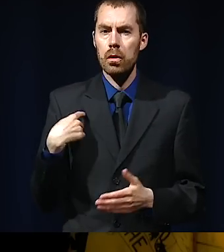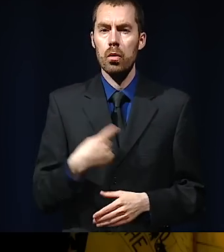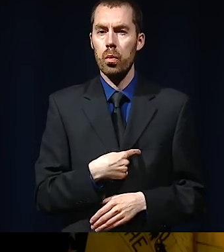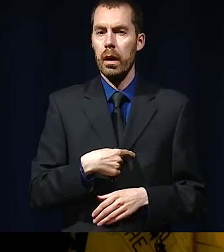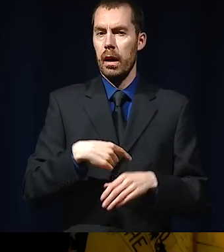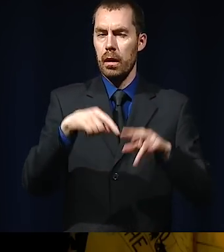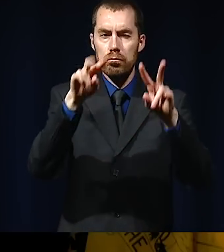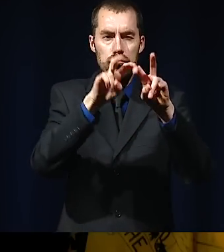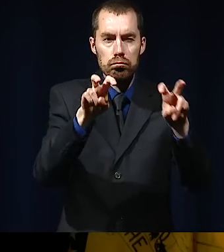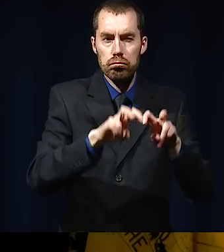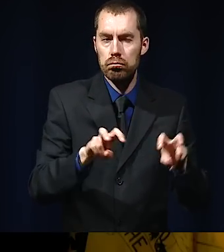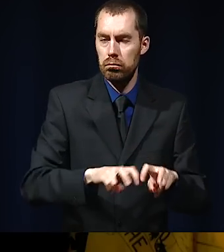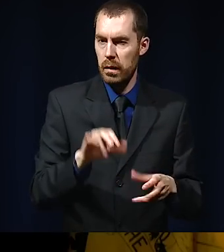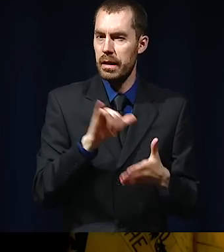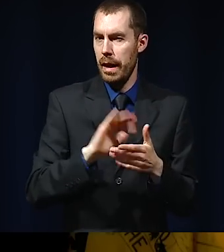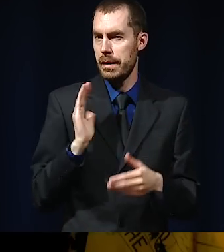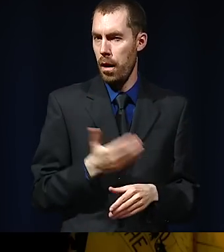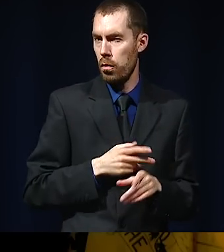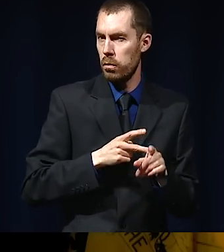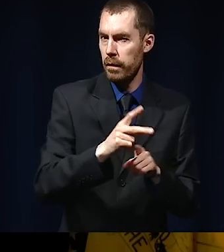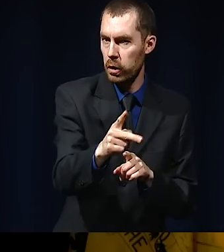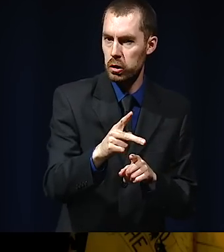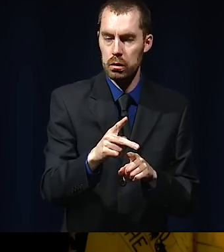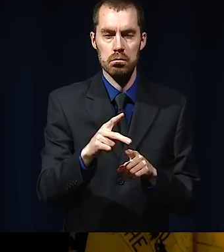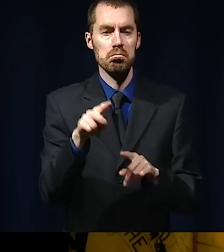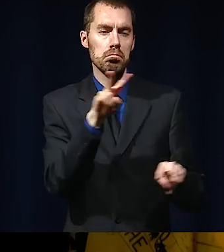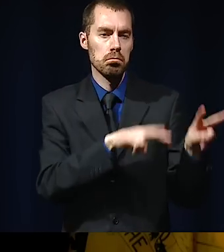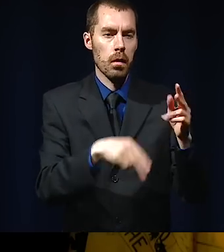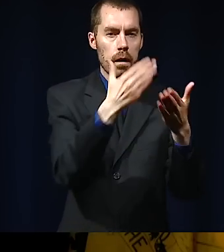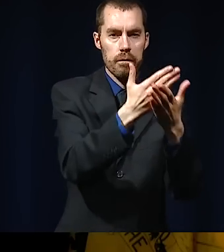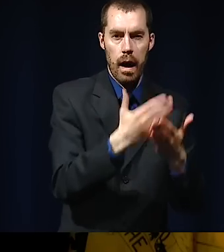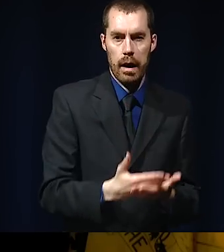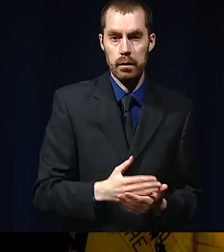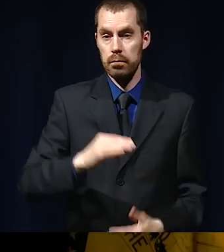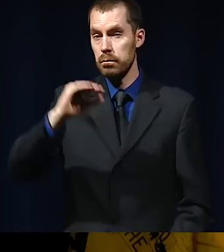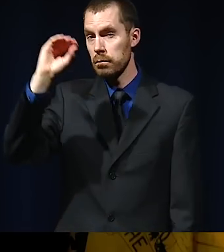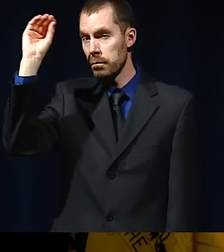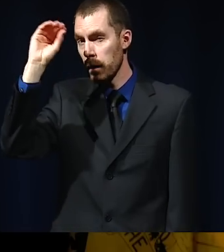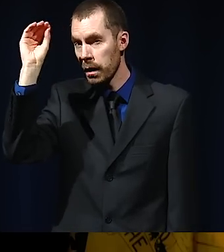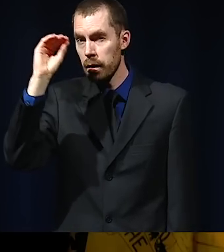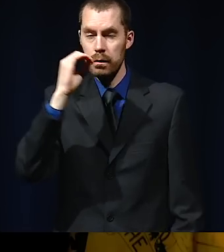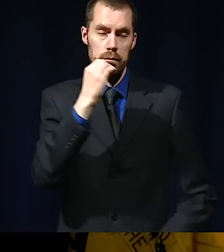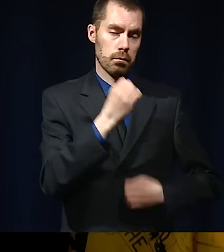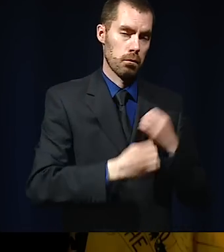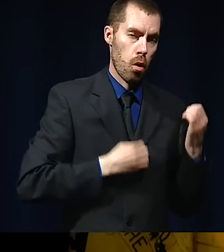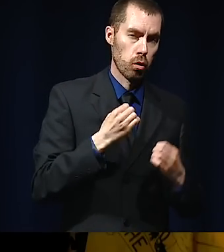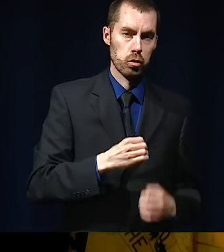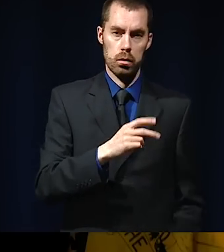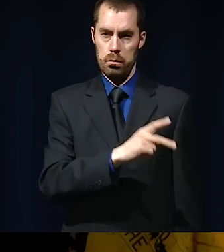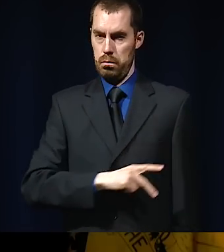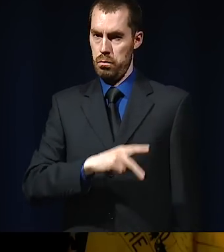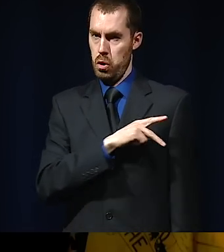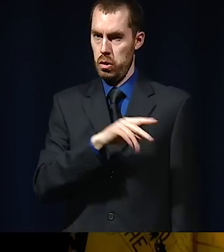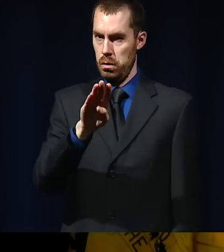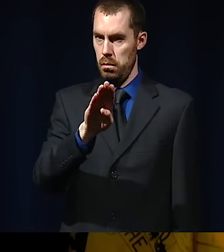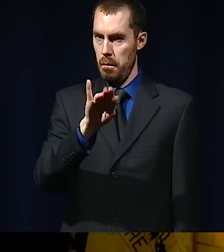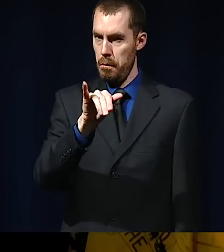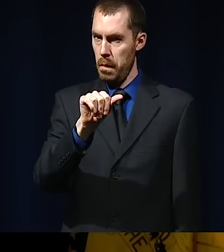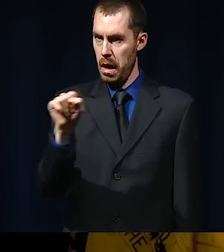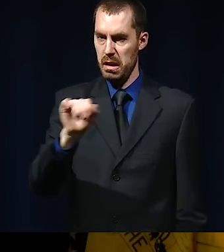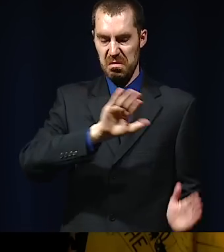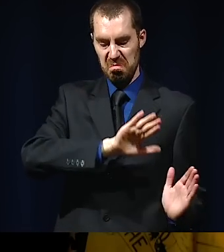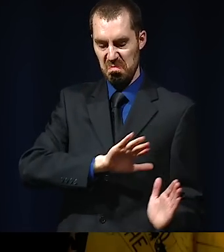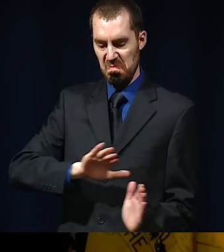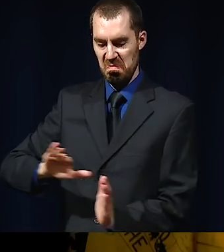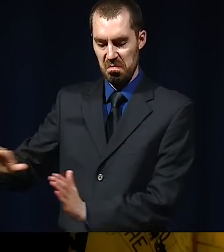analyzers. They evaluate facts without allowing opinion, emotion, or personal bias to enter the equation. They form